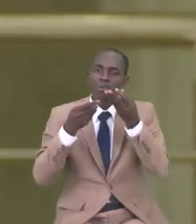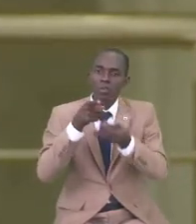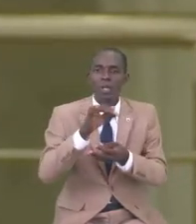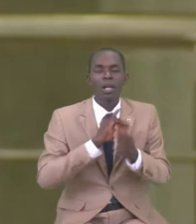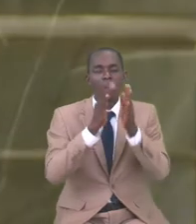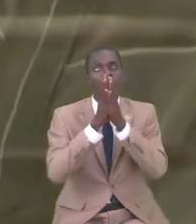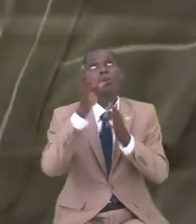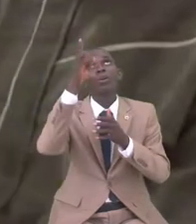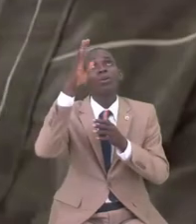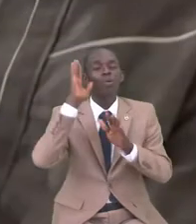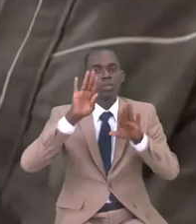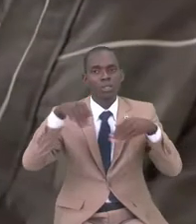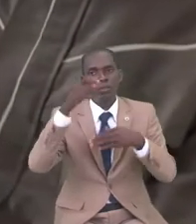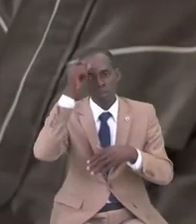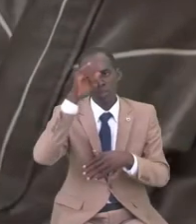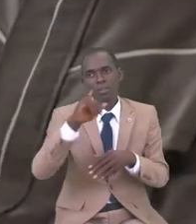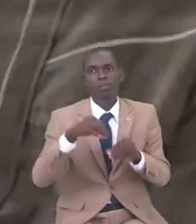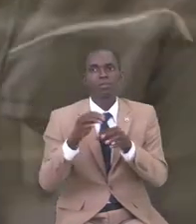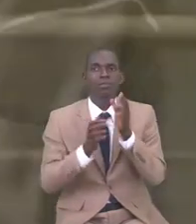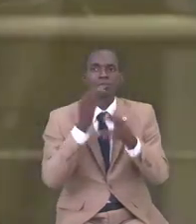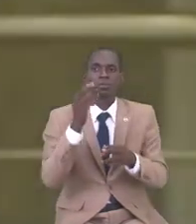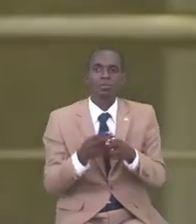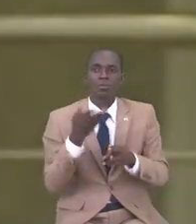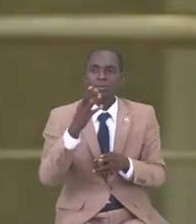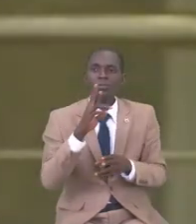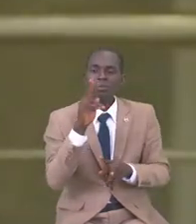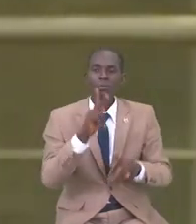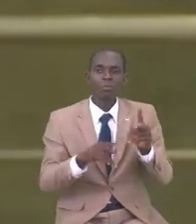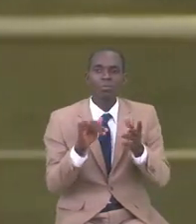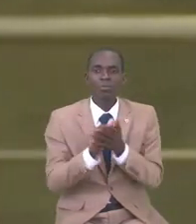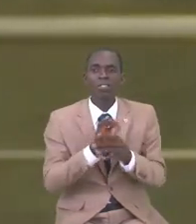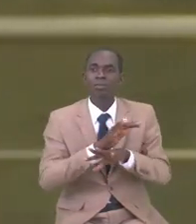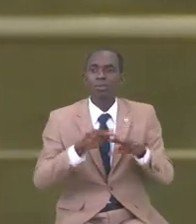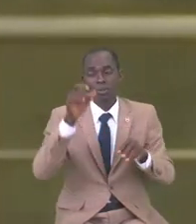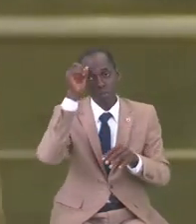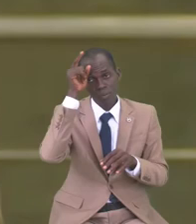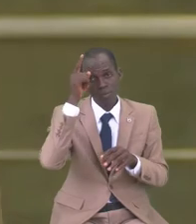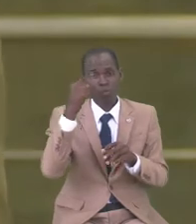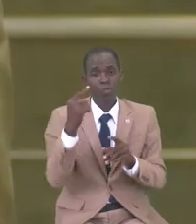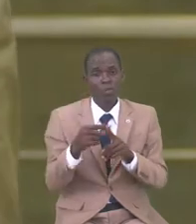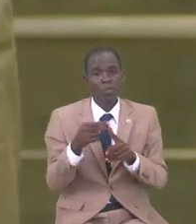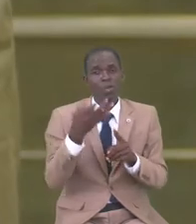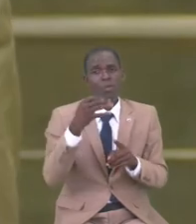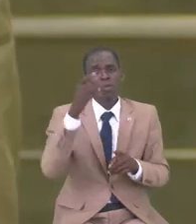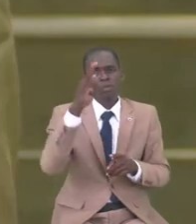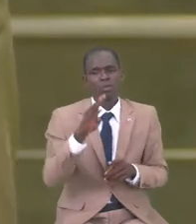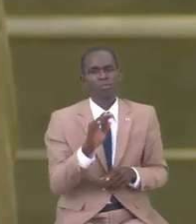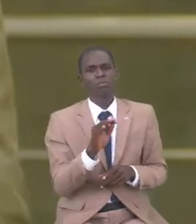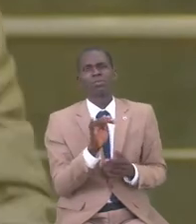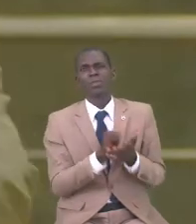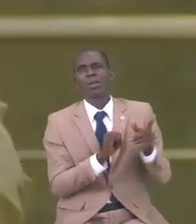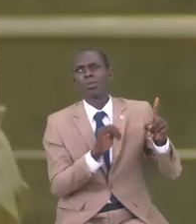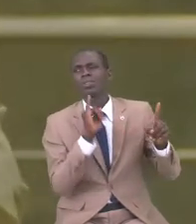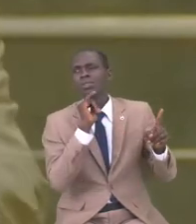you understanding. There are people that do not understand the word of God, and they say, oh, that one is